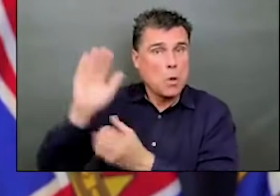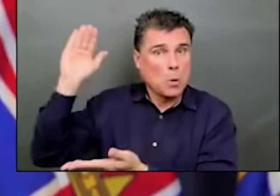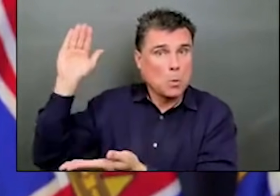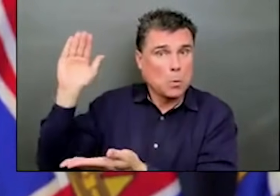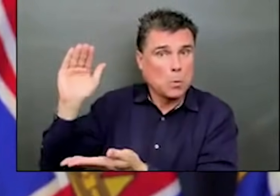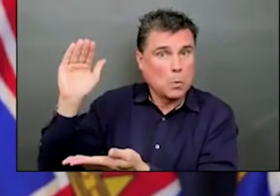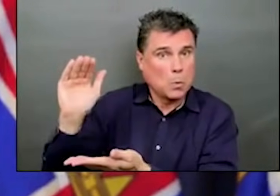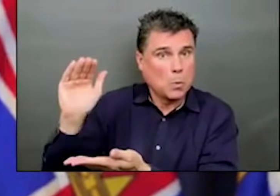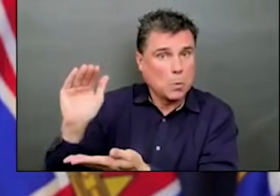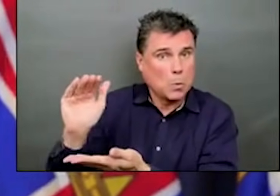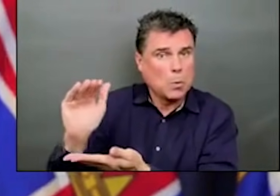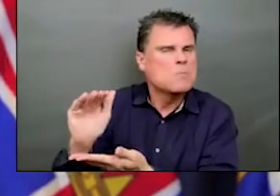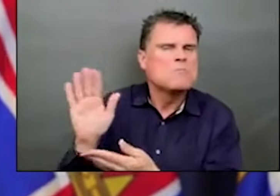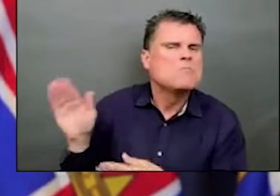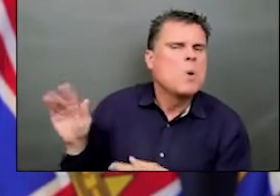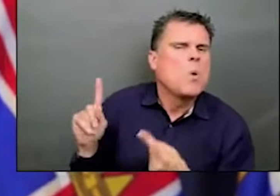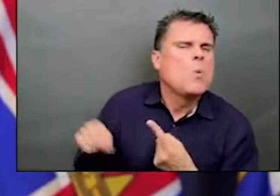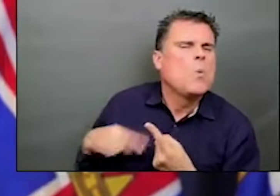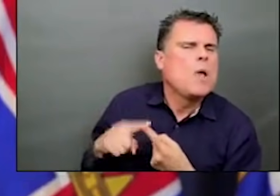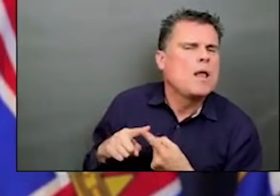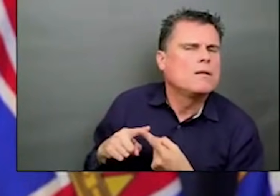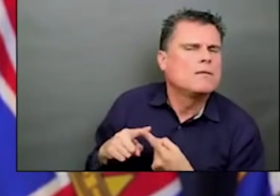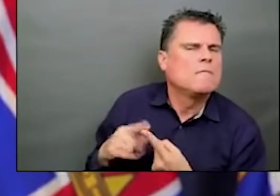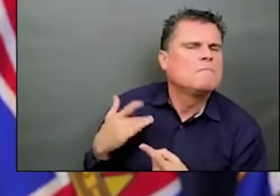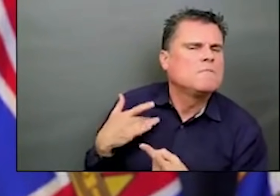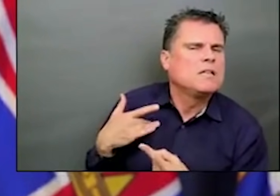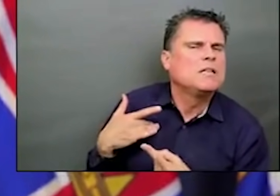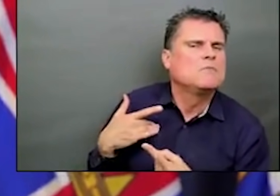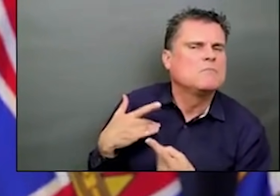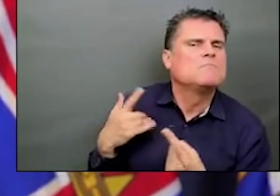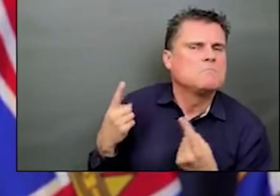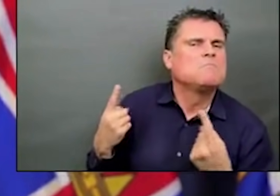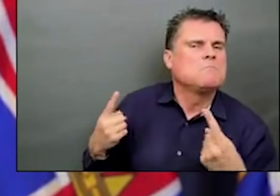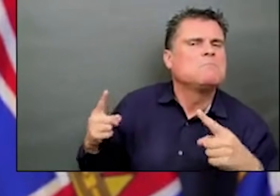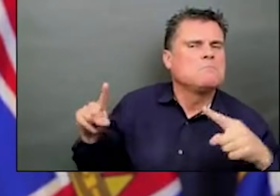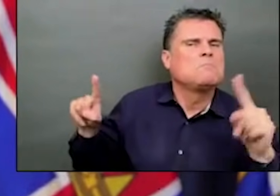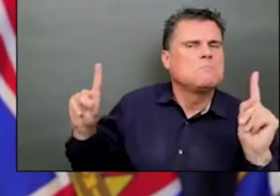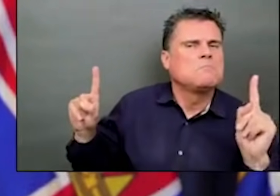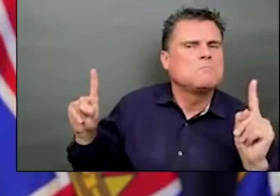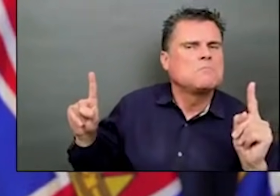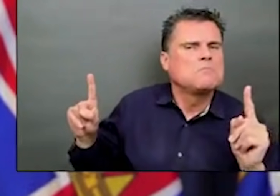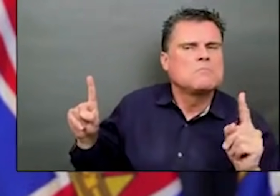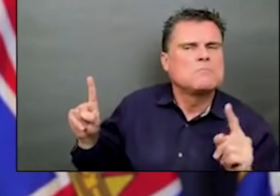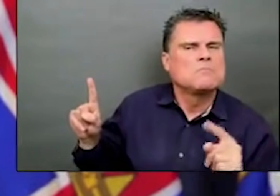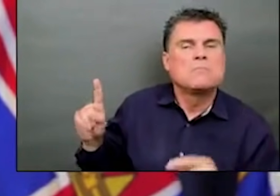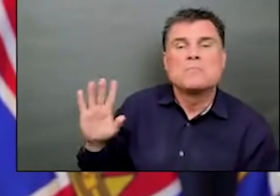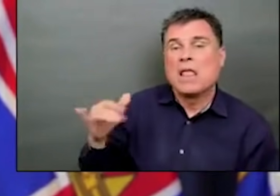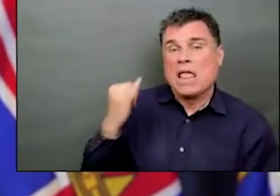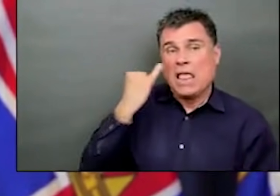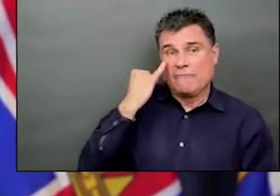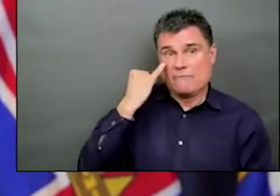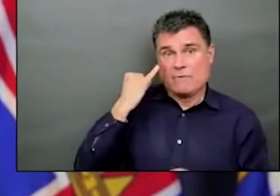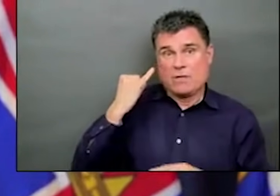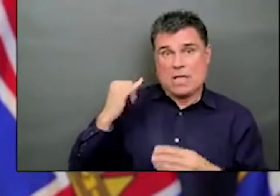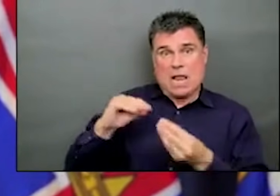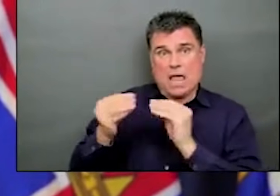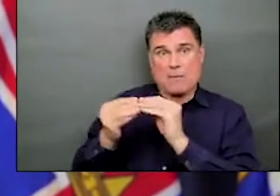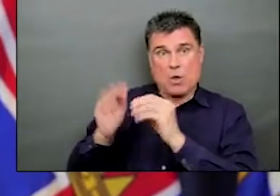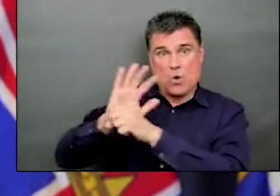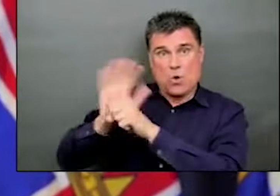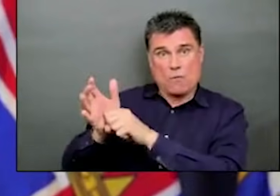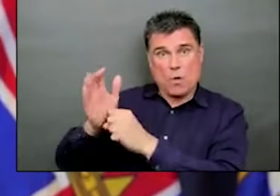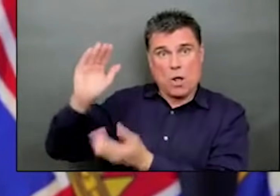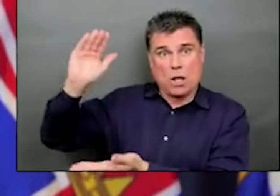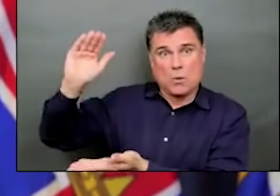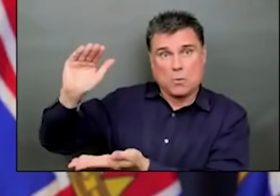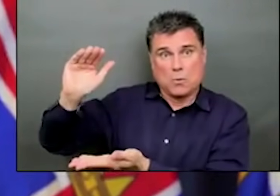to that point, can you give us a sense of, if things are stable in terms of case counts and variants,